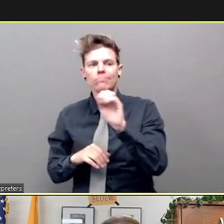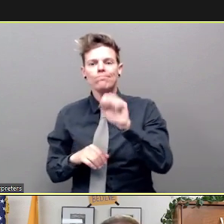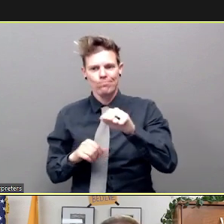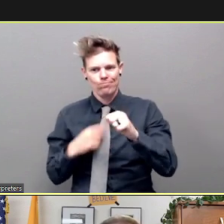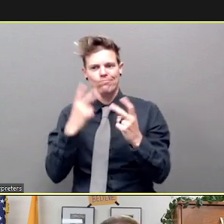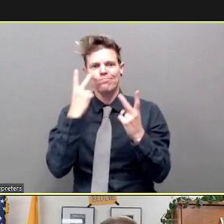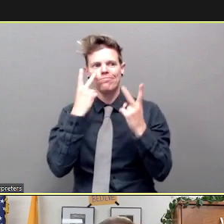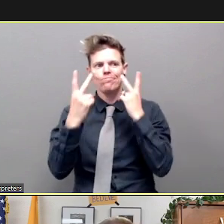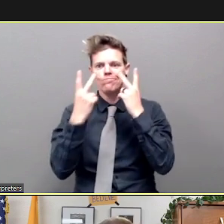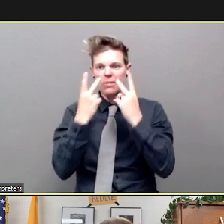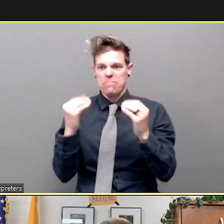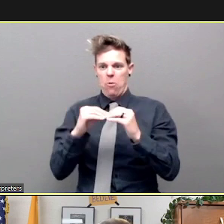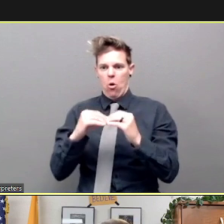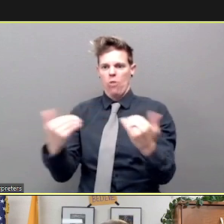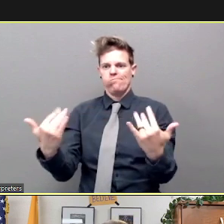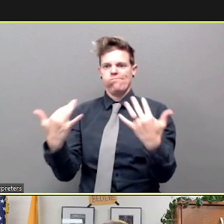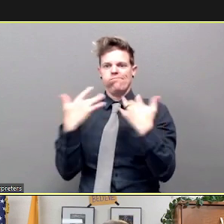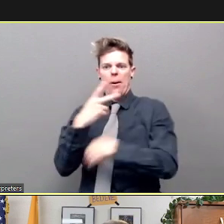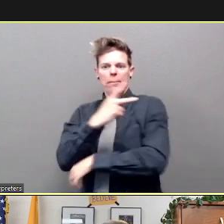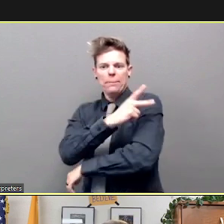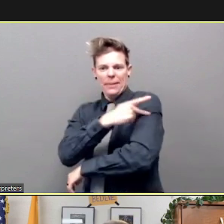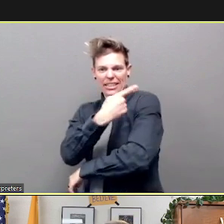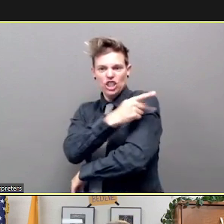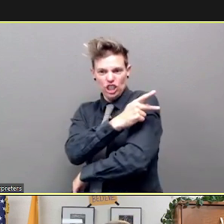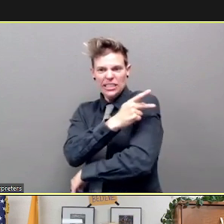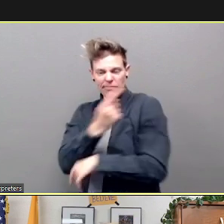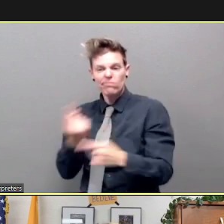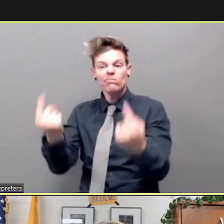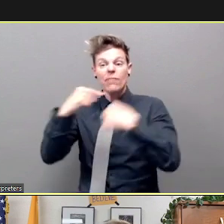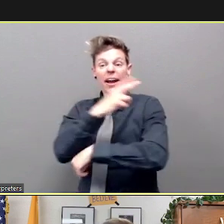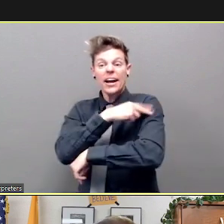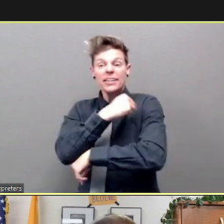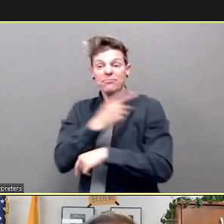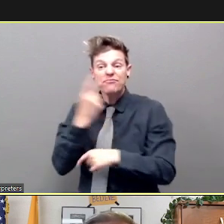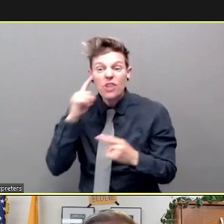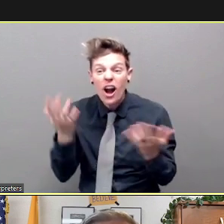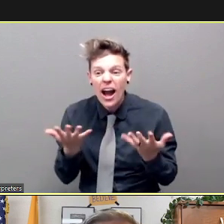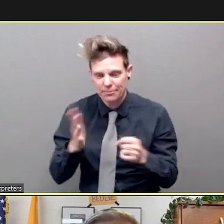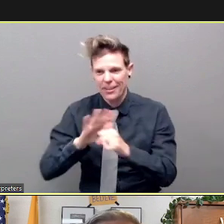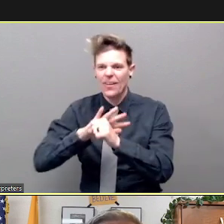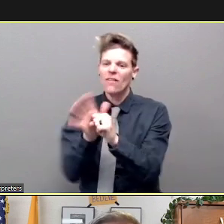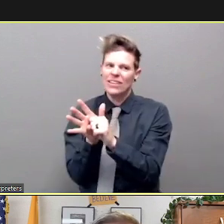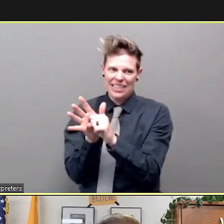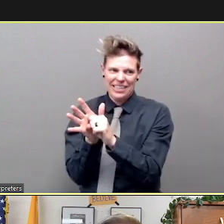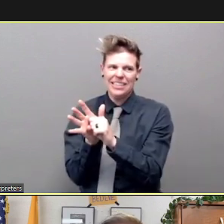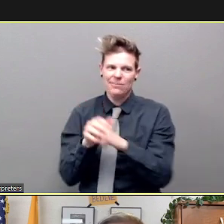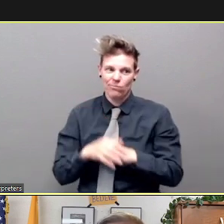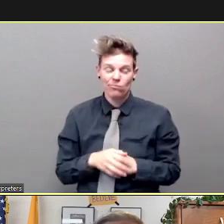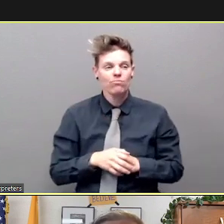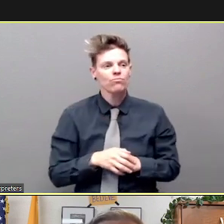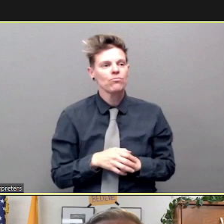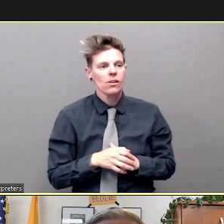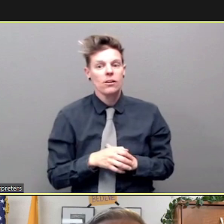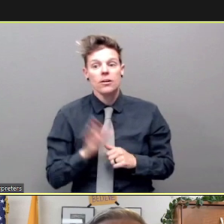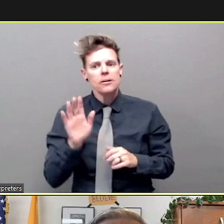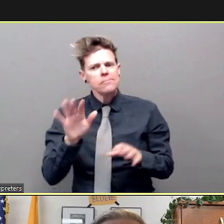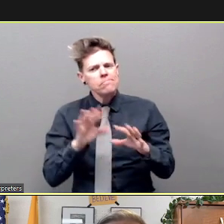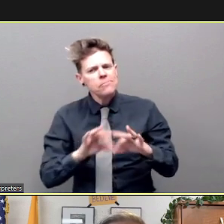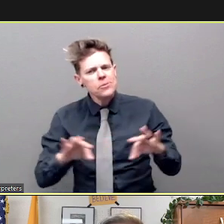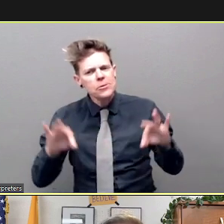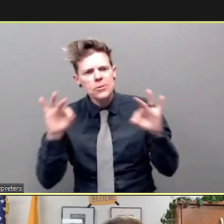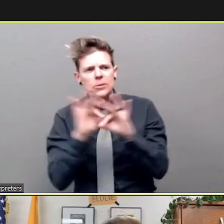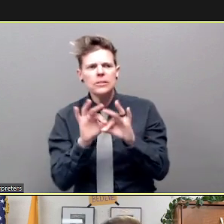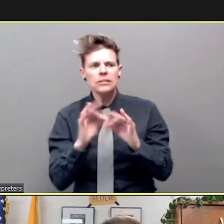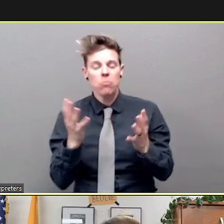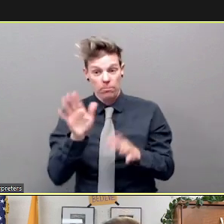with COVID lately. Another thing to point out too, though, is after the really big